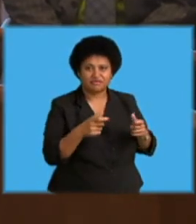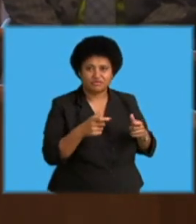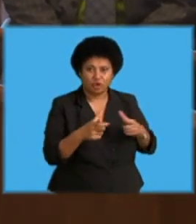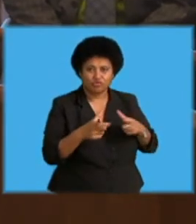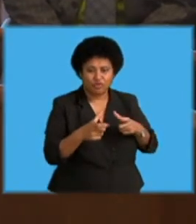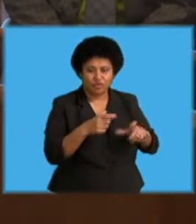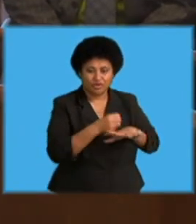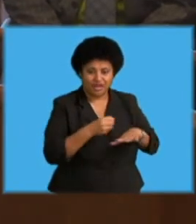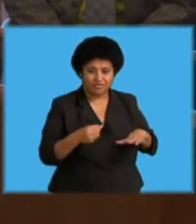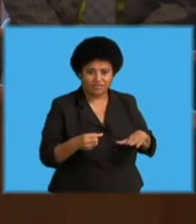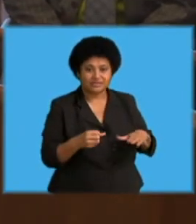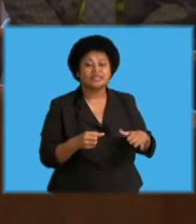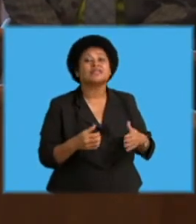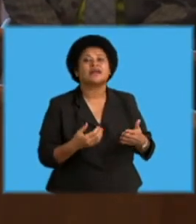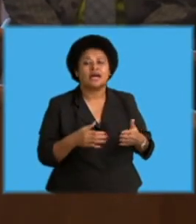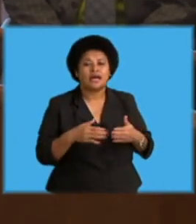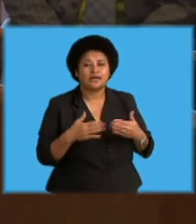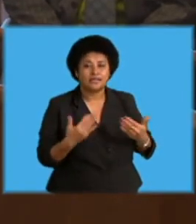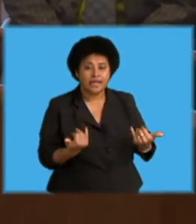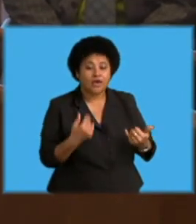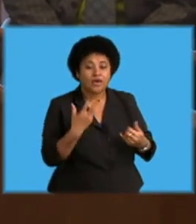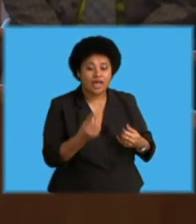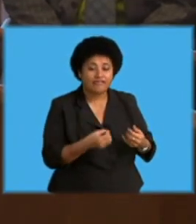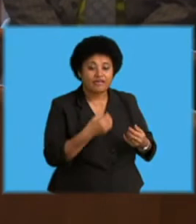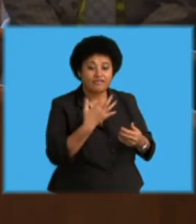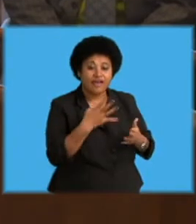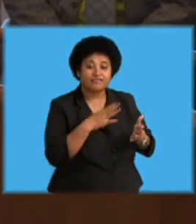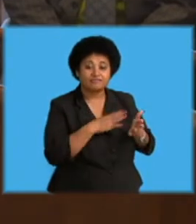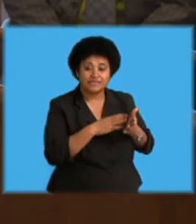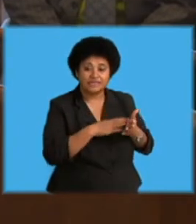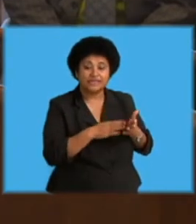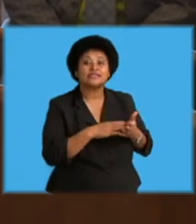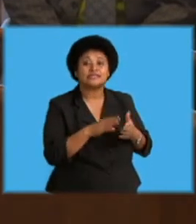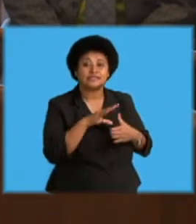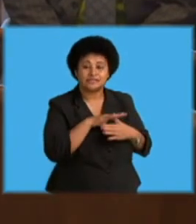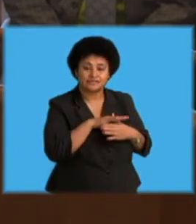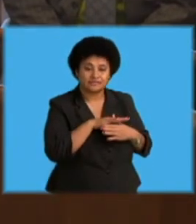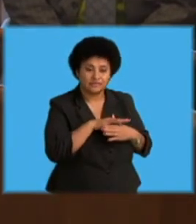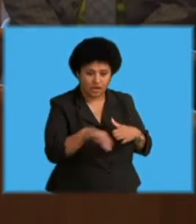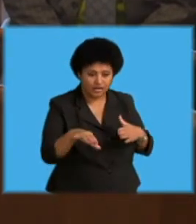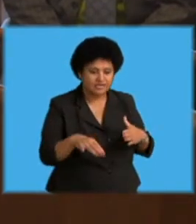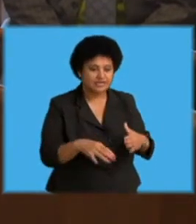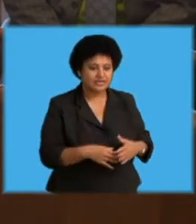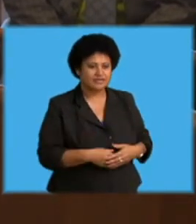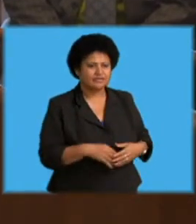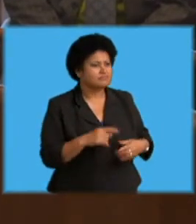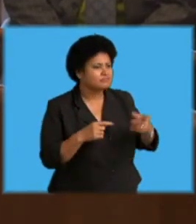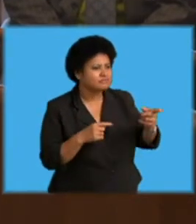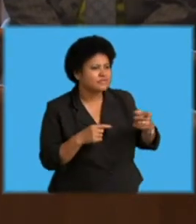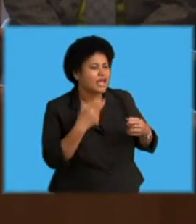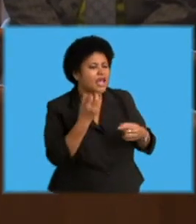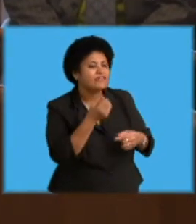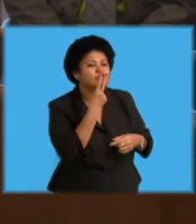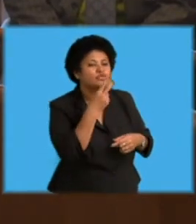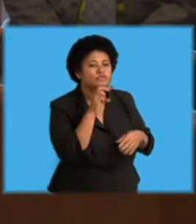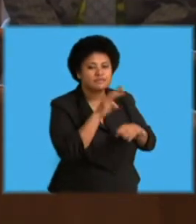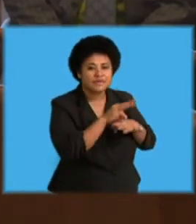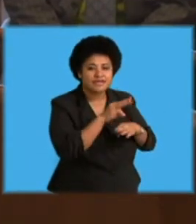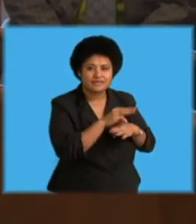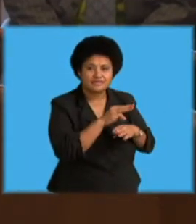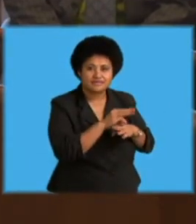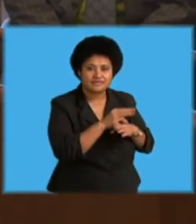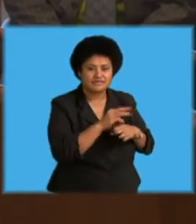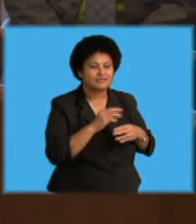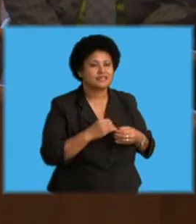Today it stands in excess of $2 billion, Madam Speaker, and they had only 2 months worth of import